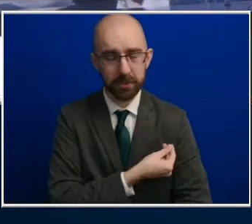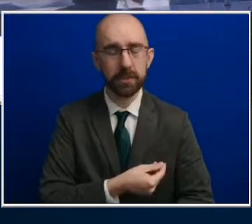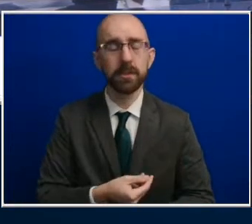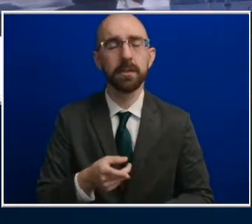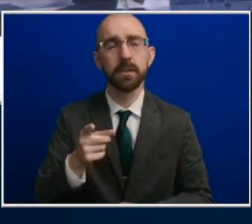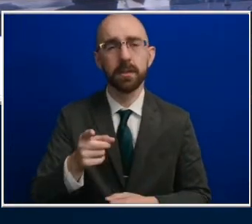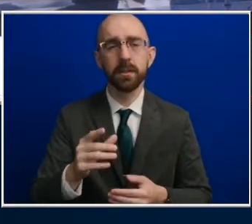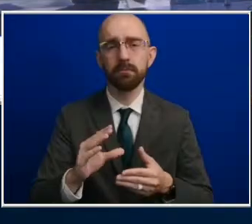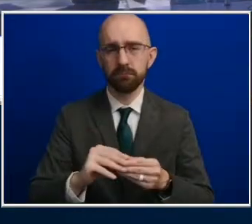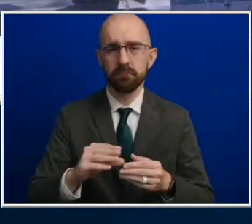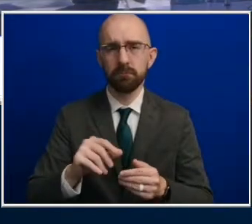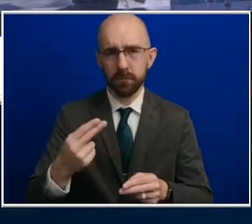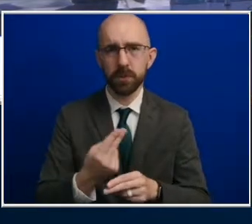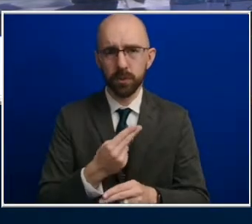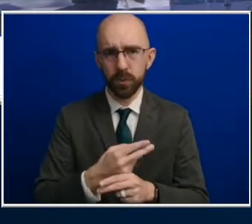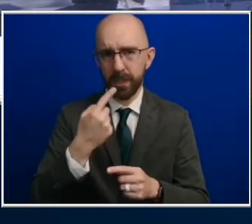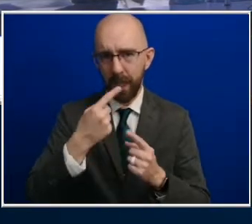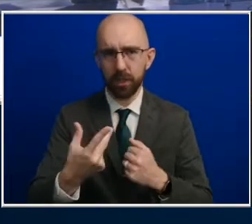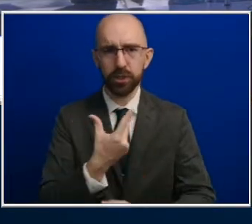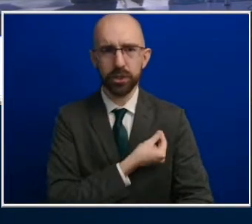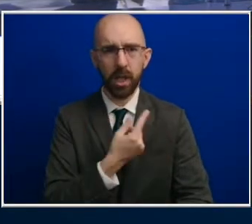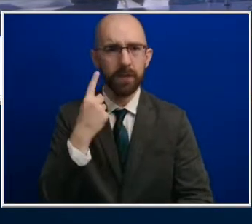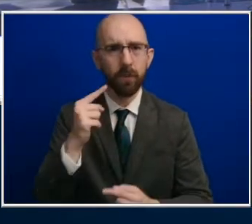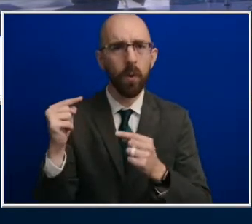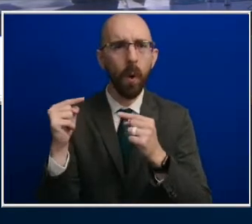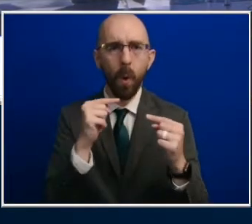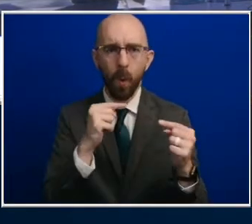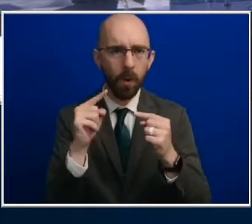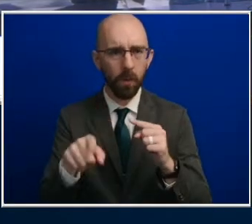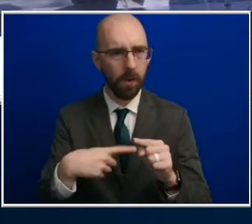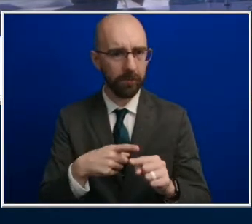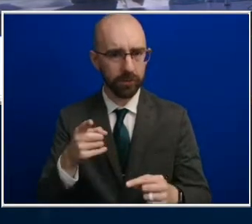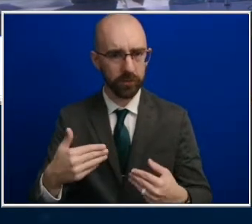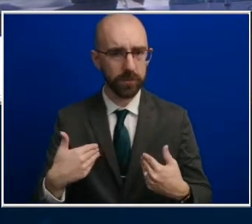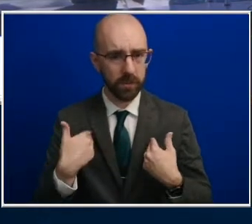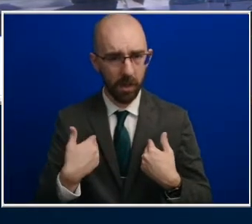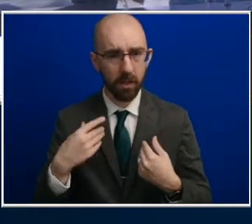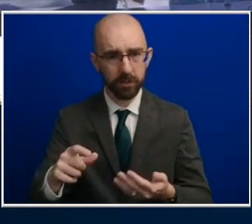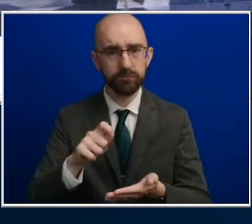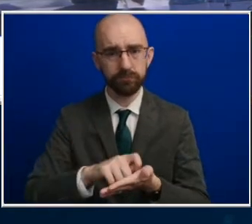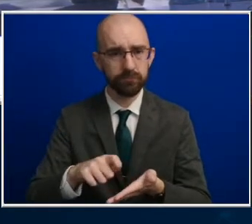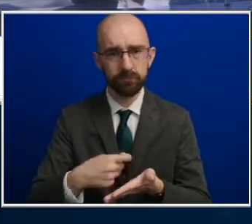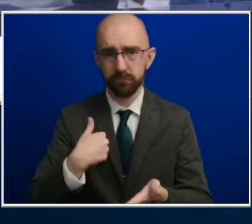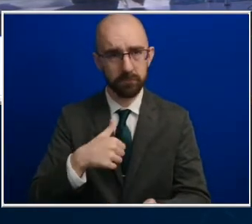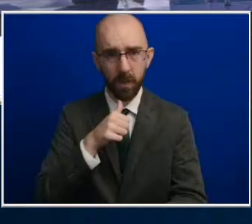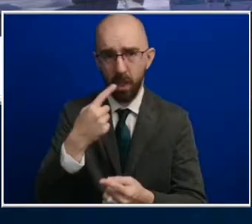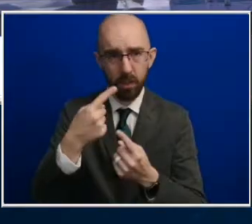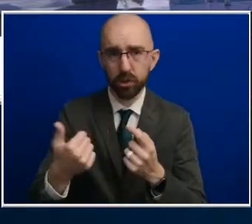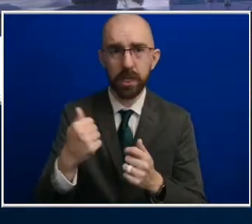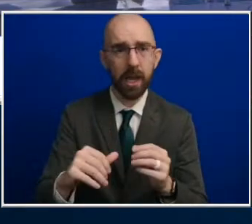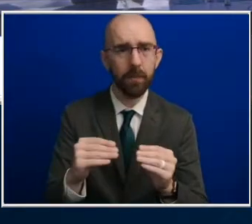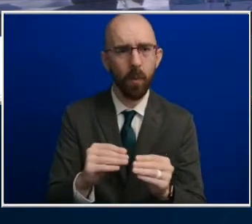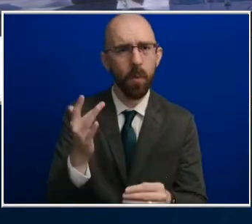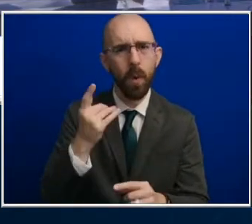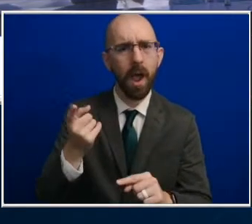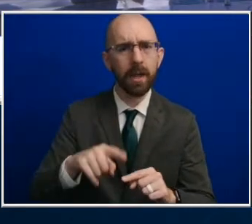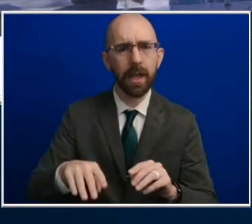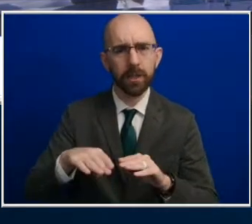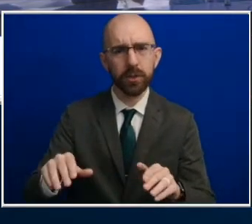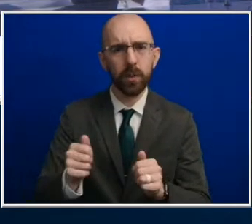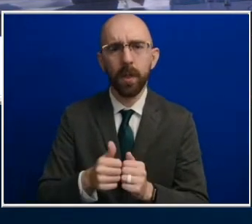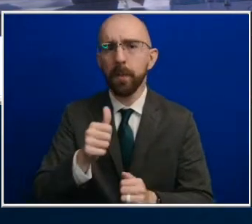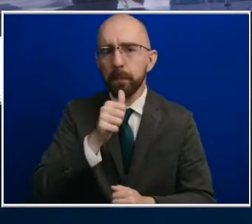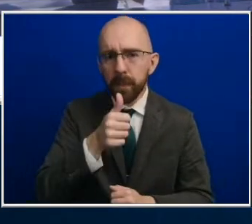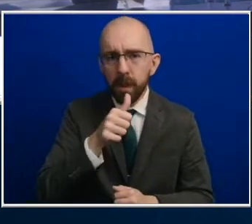allergy shots for a corn allergy as a child, and Jill writes, I'm no longer allergic, so why can't children with peanut and other